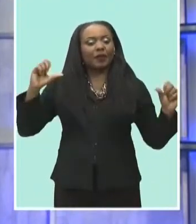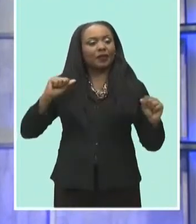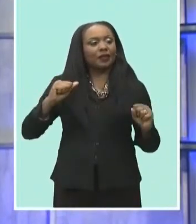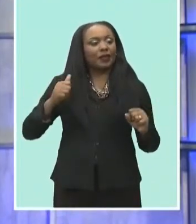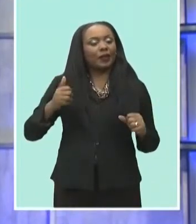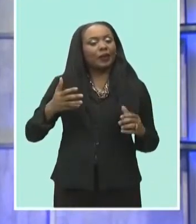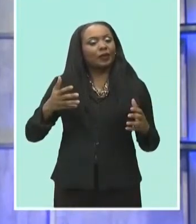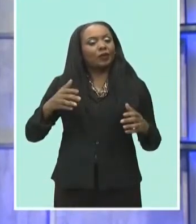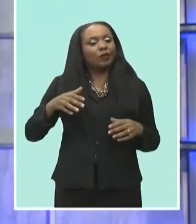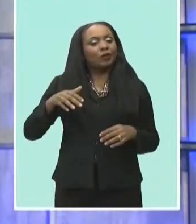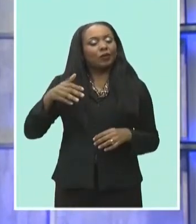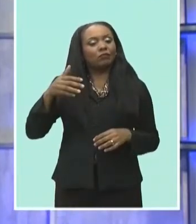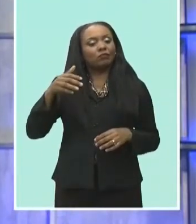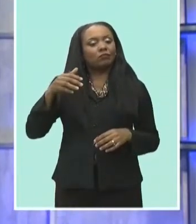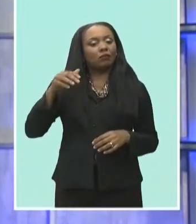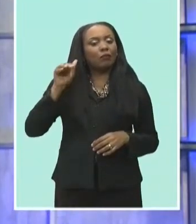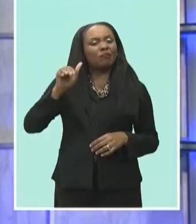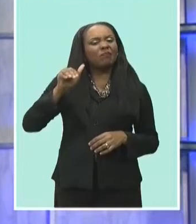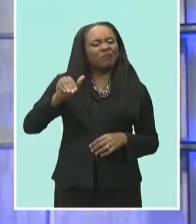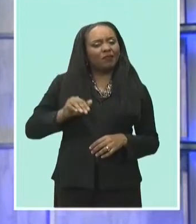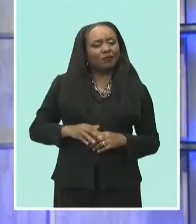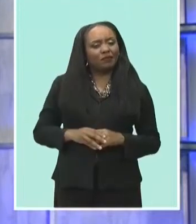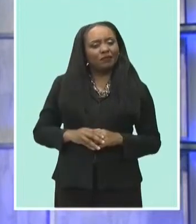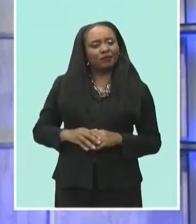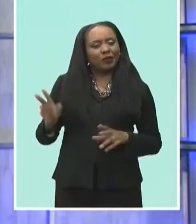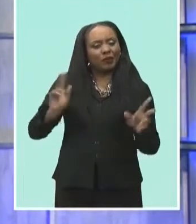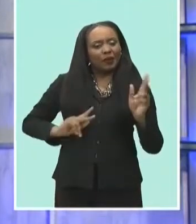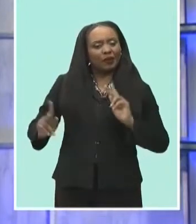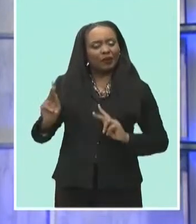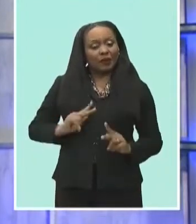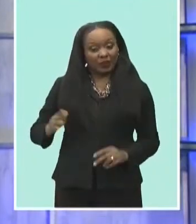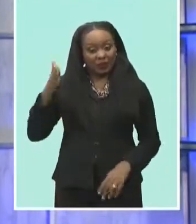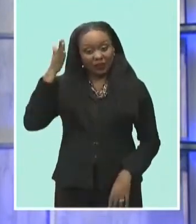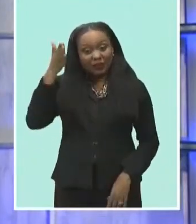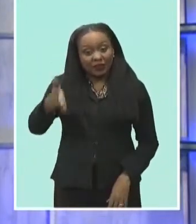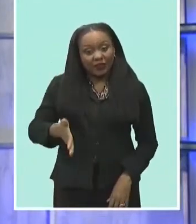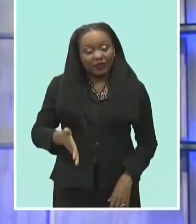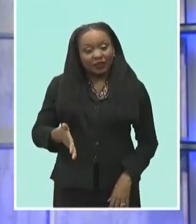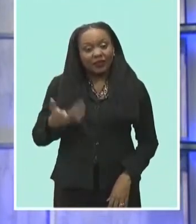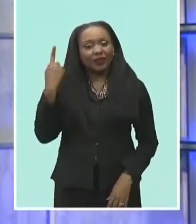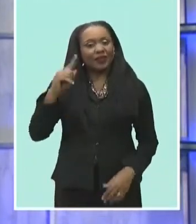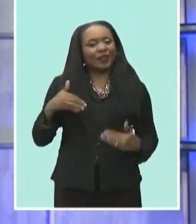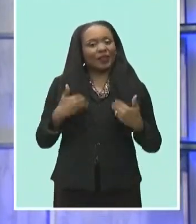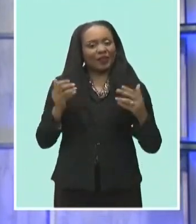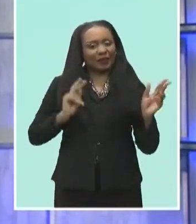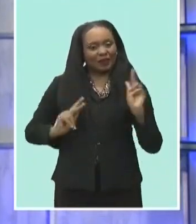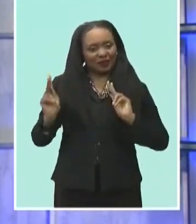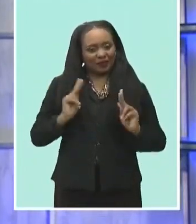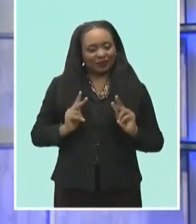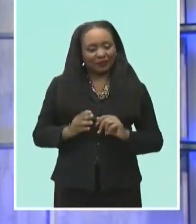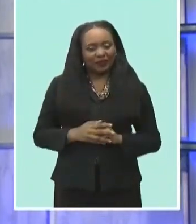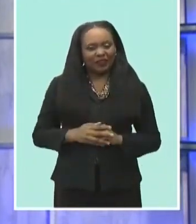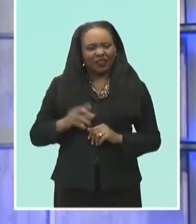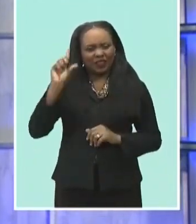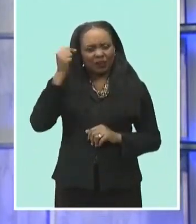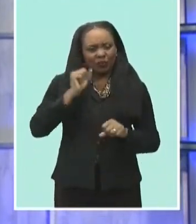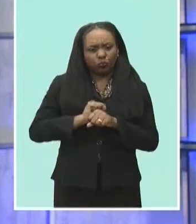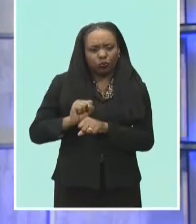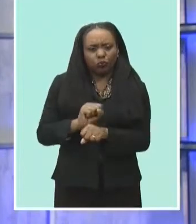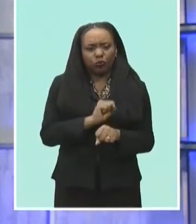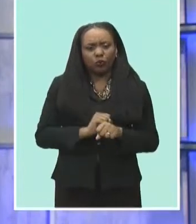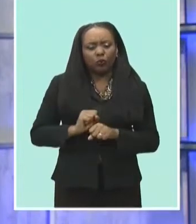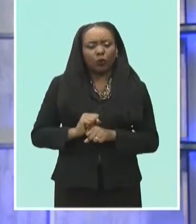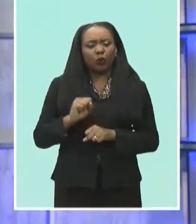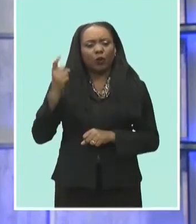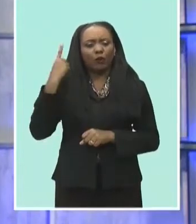President David Granger reminded citizens that the future of the nation belongs to young people. He says the coalition government is working to prepare them